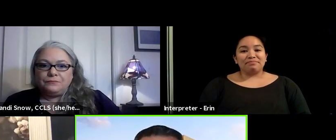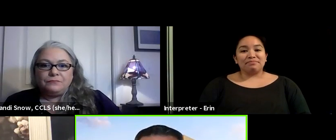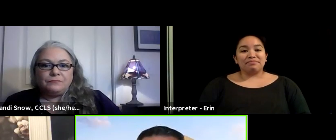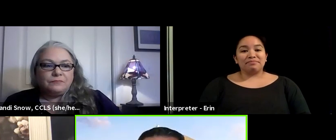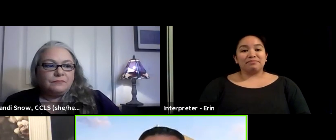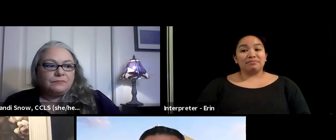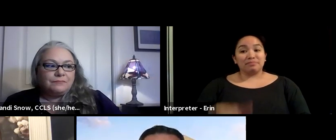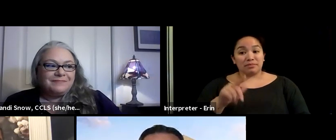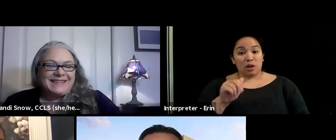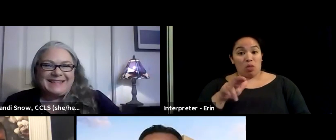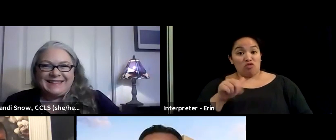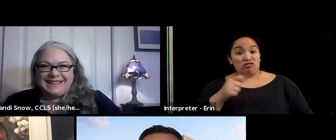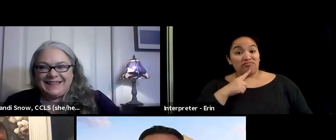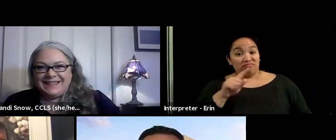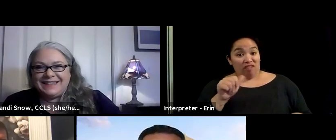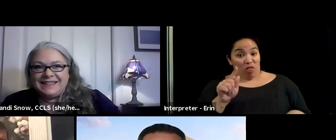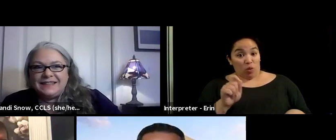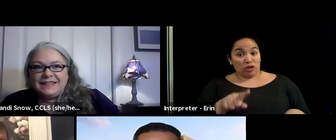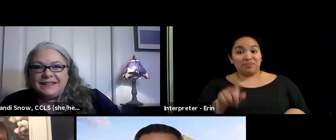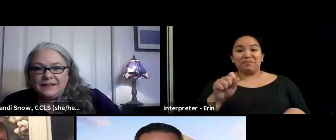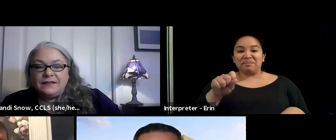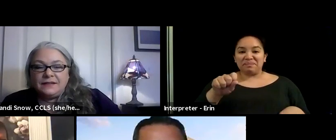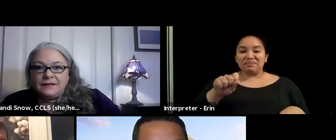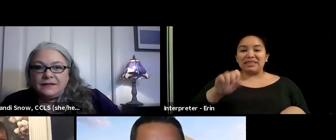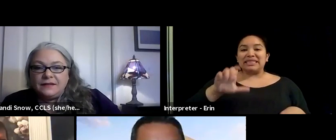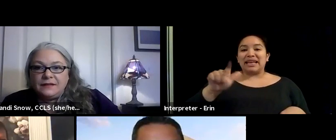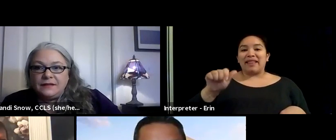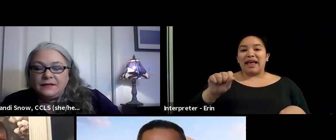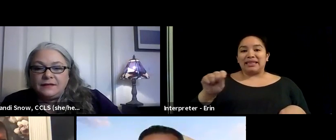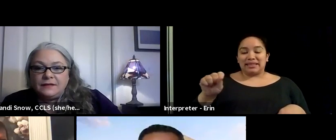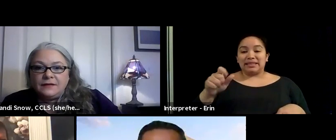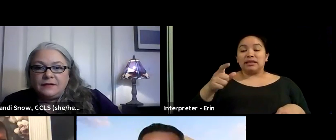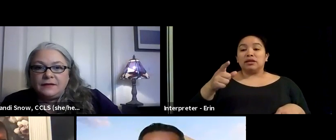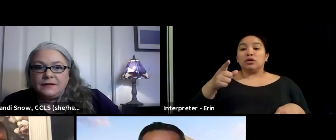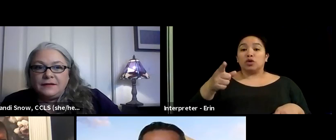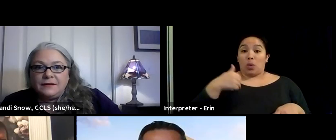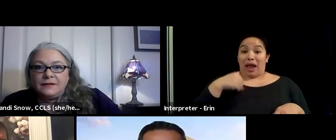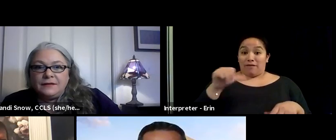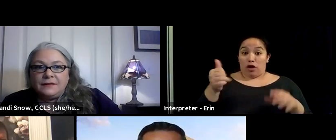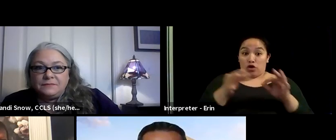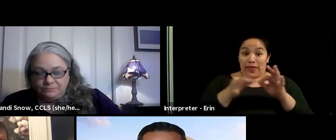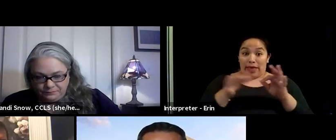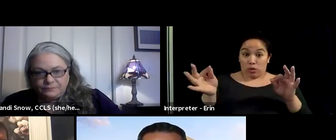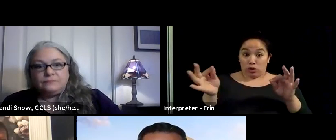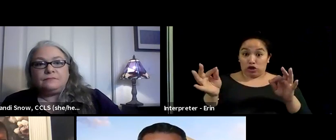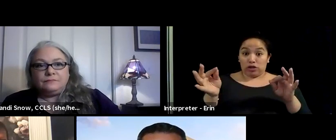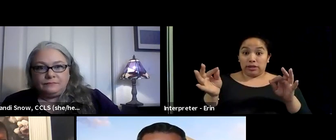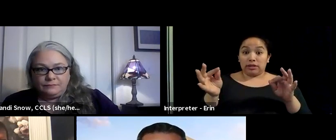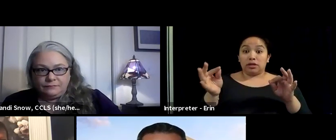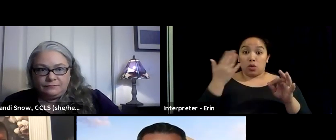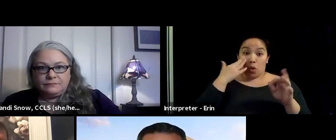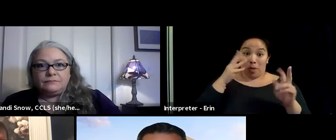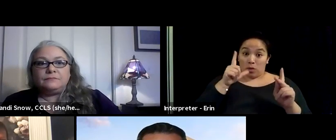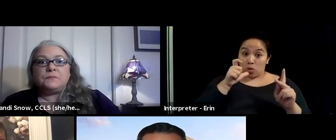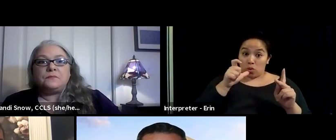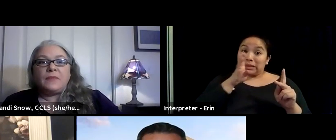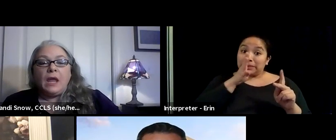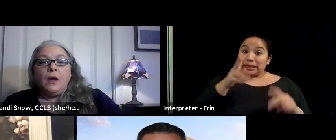Laura? Yeah. So with CCLS, do you guys have any other? Do you guys have other languages or people who speak like Punjabi or